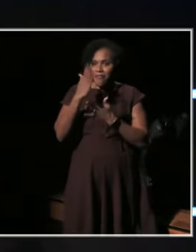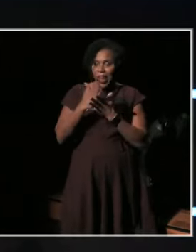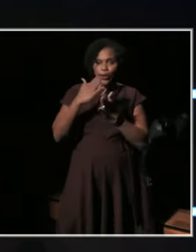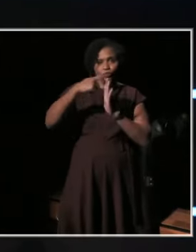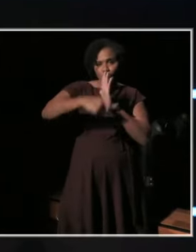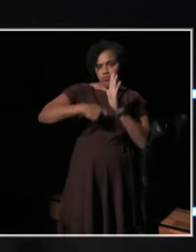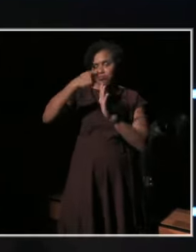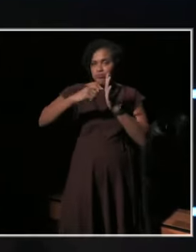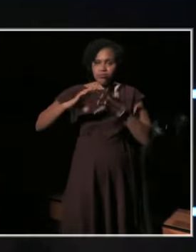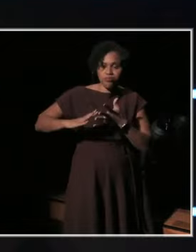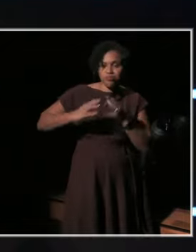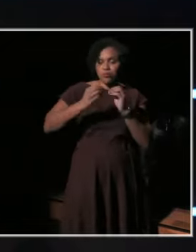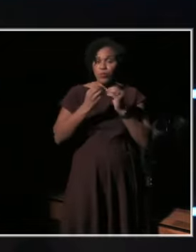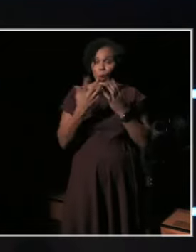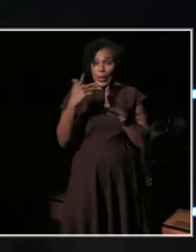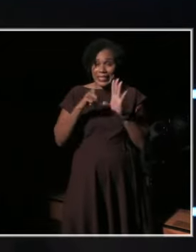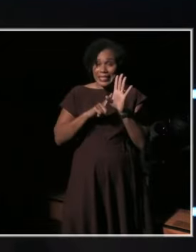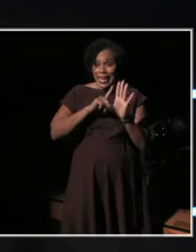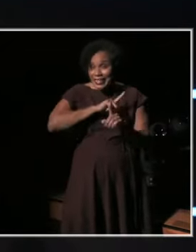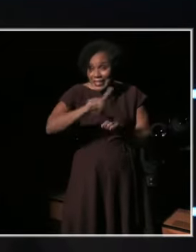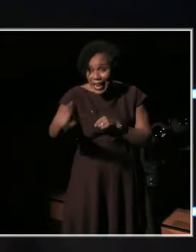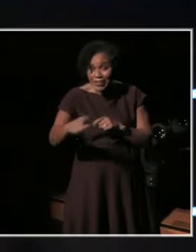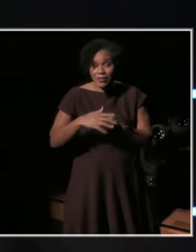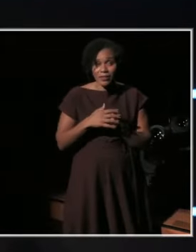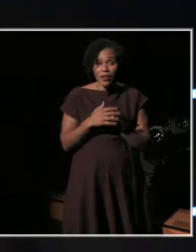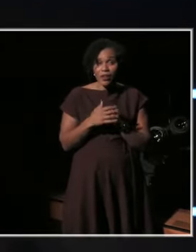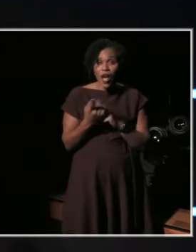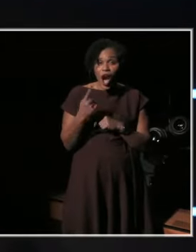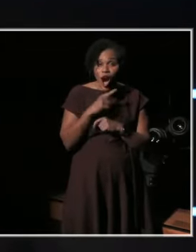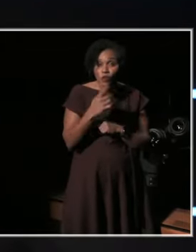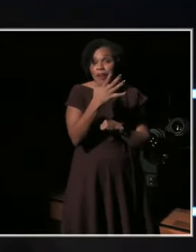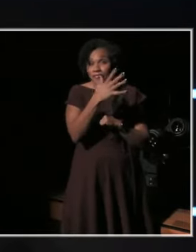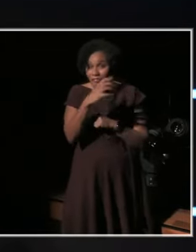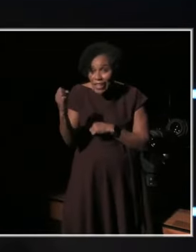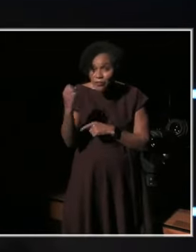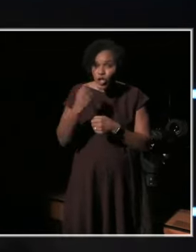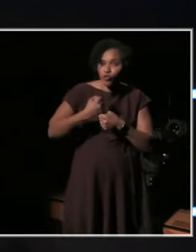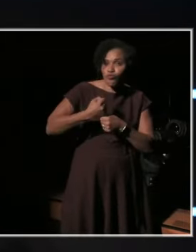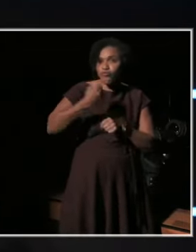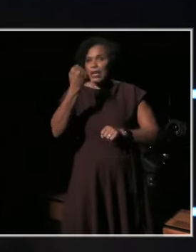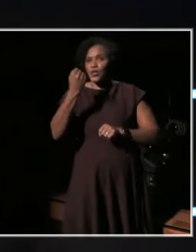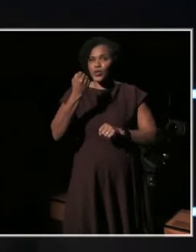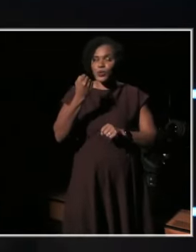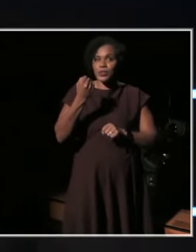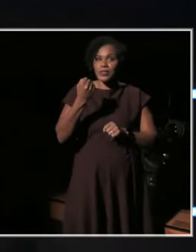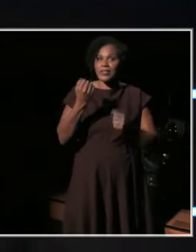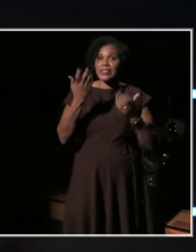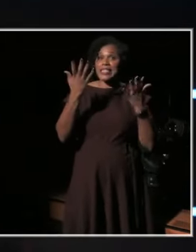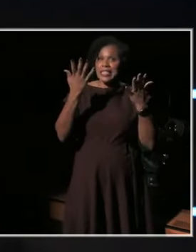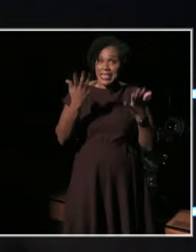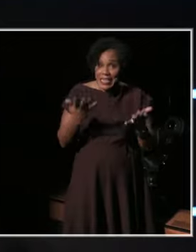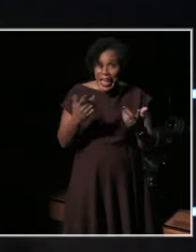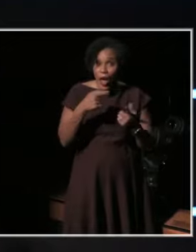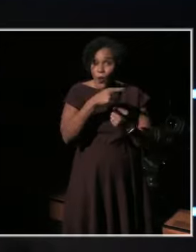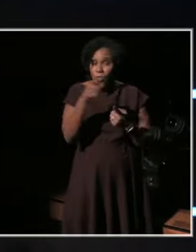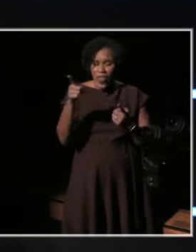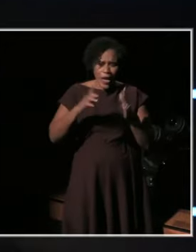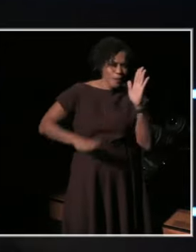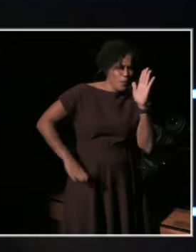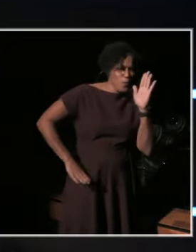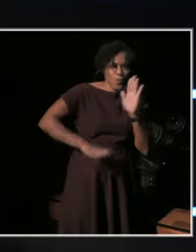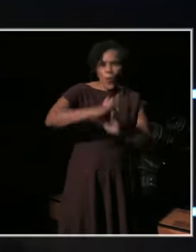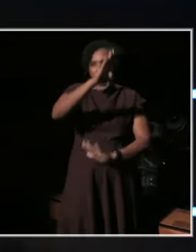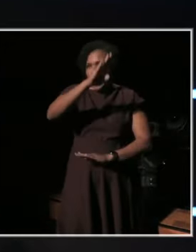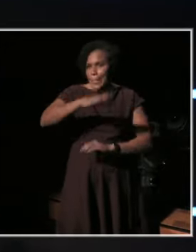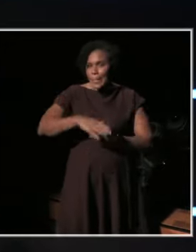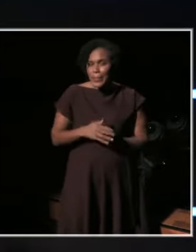over 150 people have graduated from Doc Club, and now they are flourishing. So let's